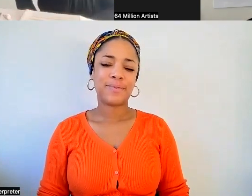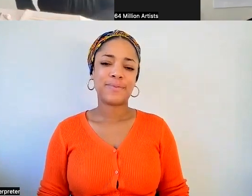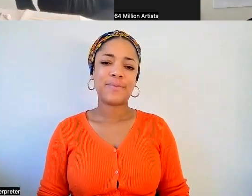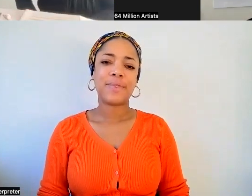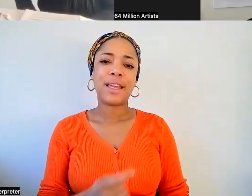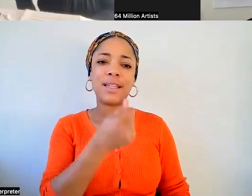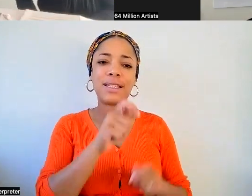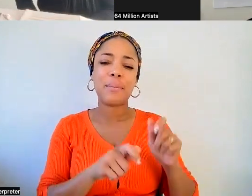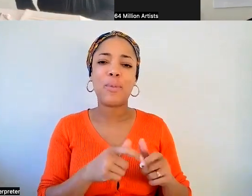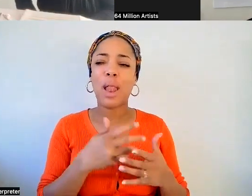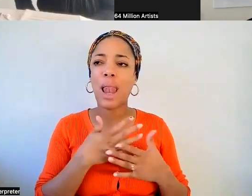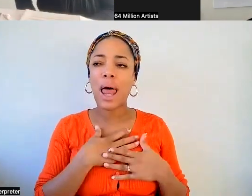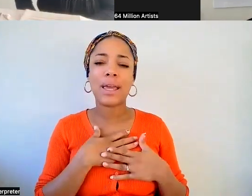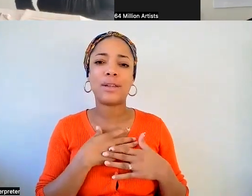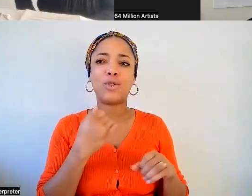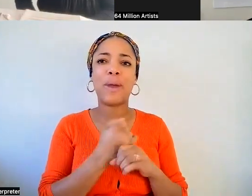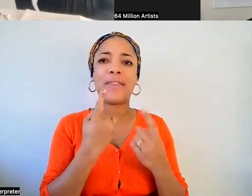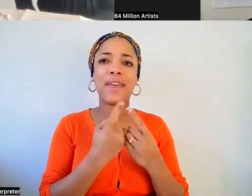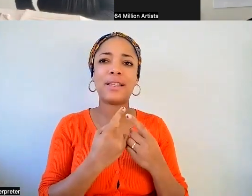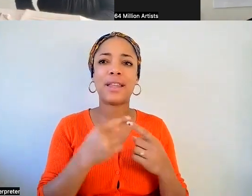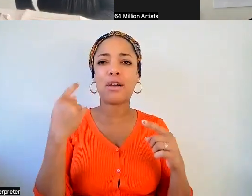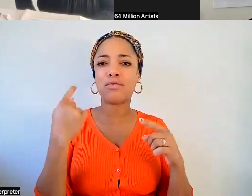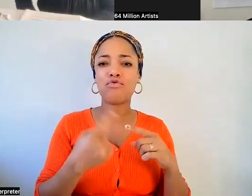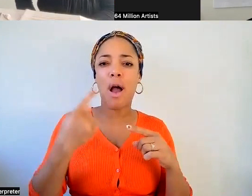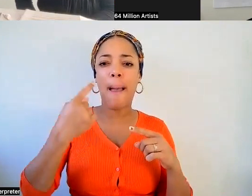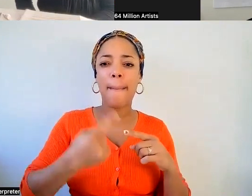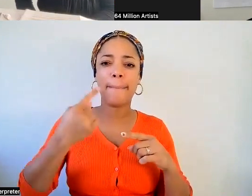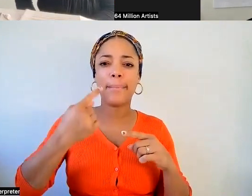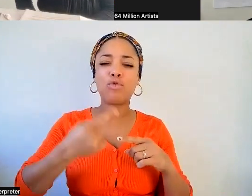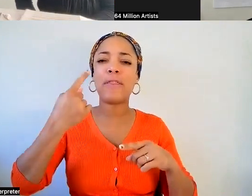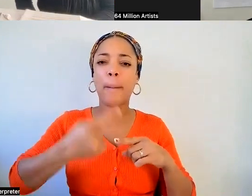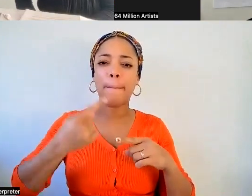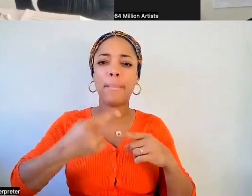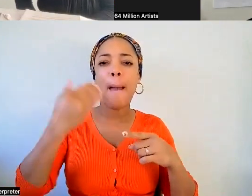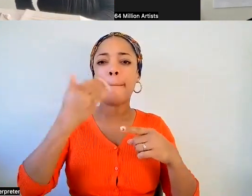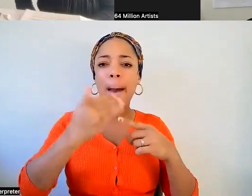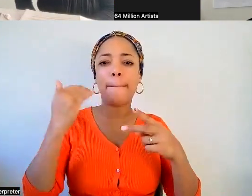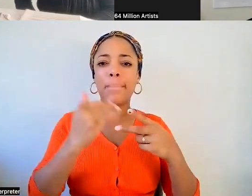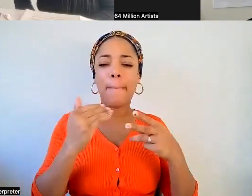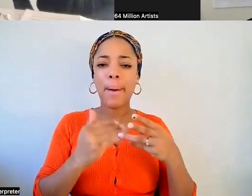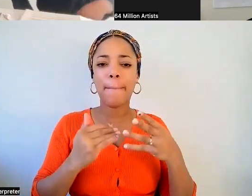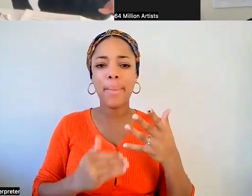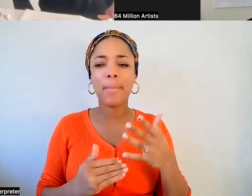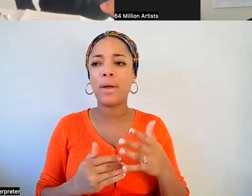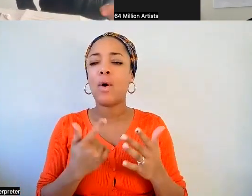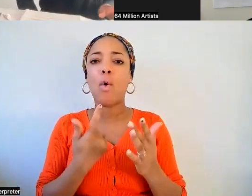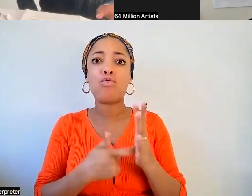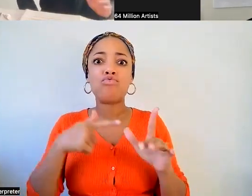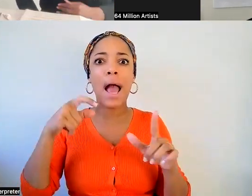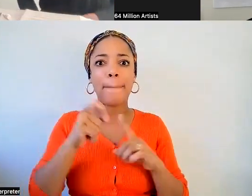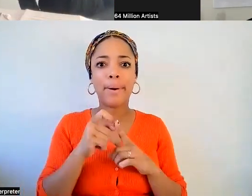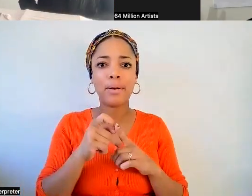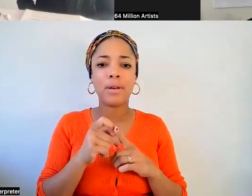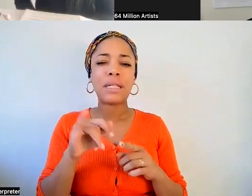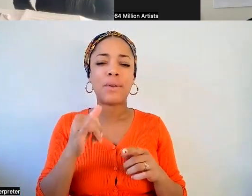people love rap as a form. Remember, with rap, you quite often have a what's called a 4-beat line, which you can sometimes make shorter